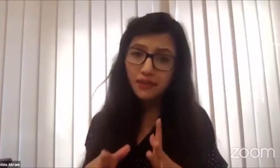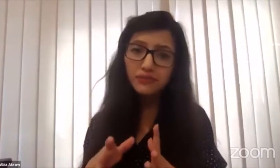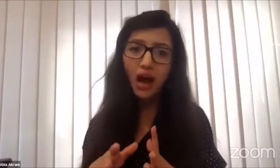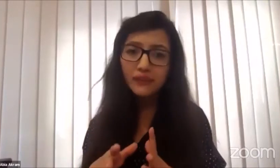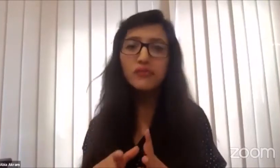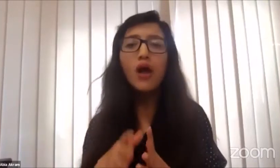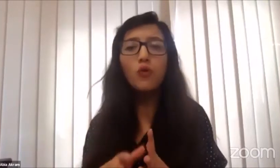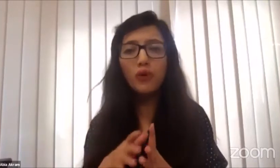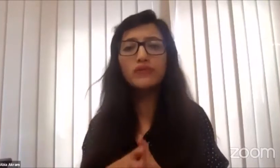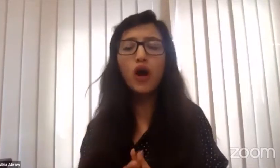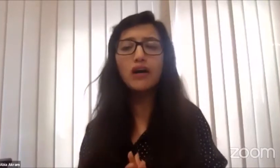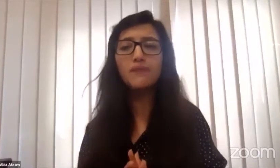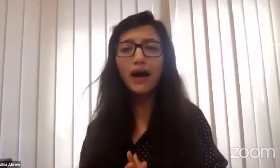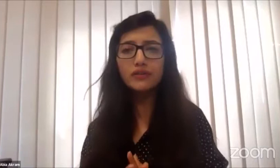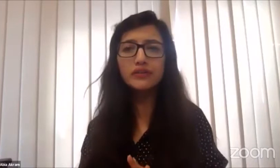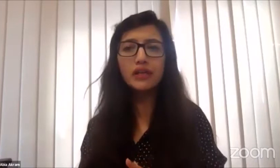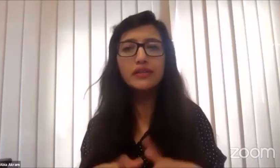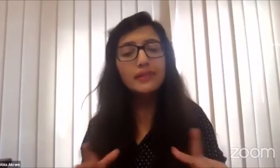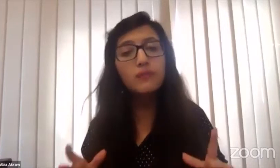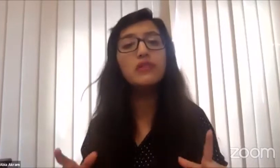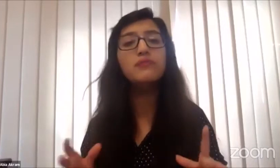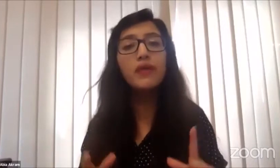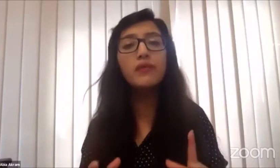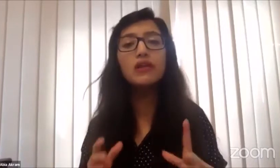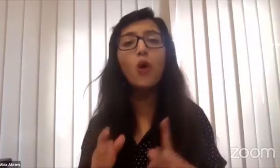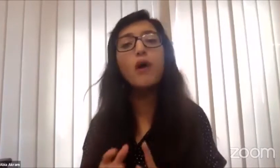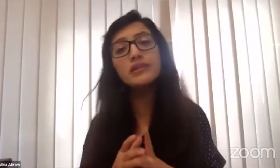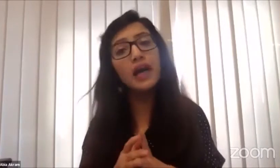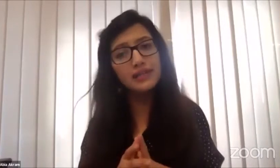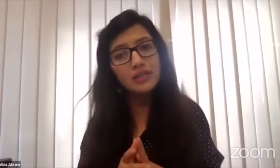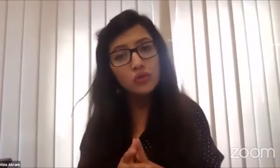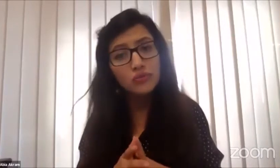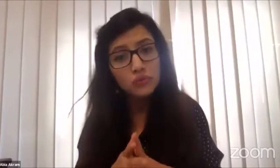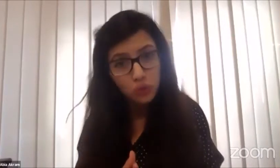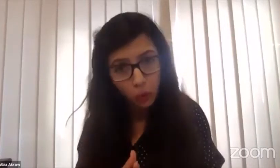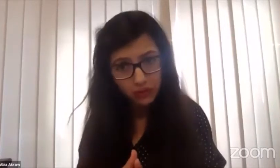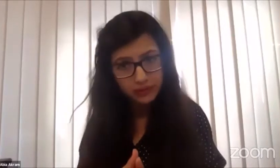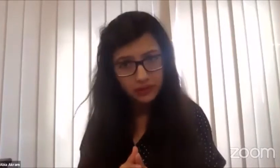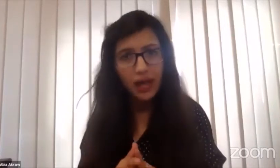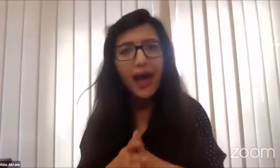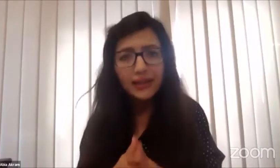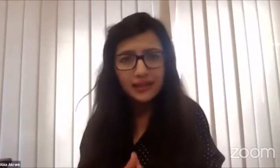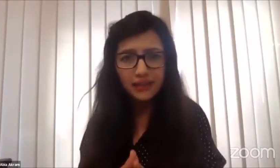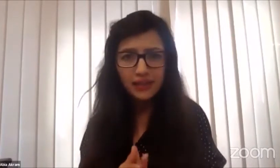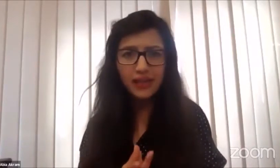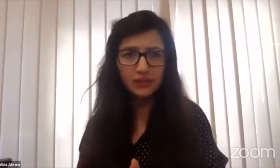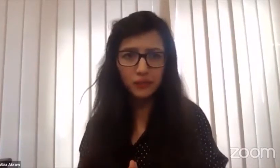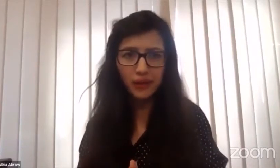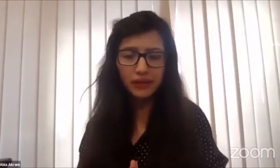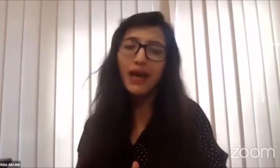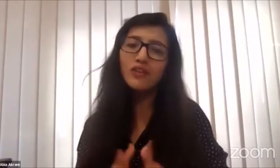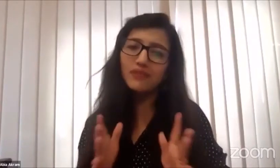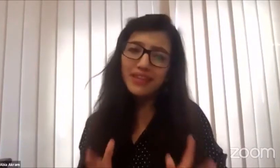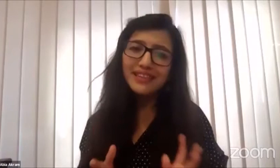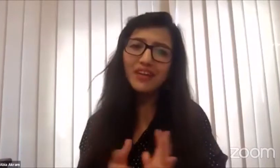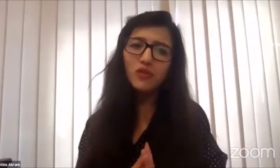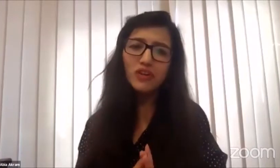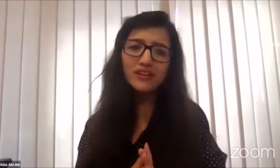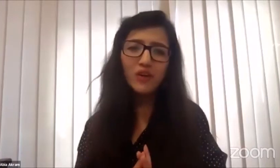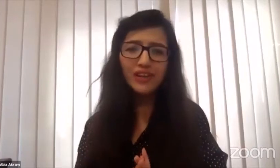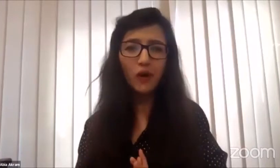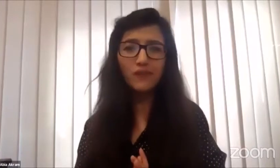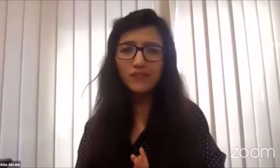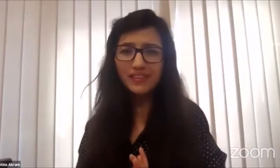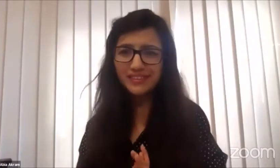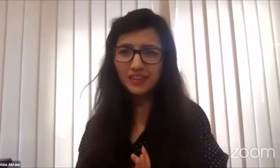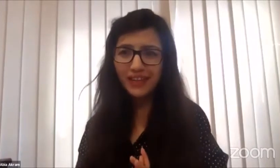at the same time, when we talk about the disabled people organizations' roles and their engagement. So I'm really thankful